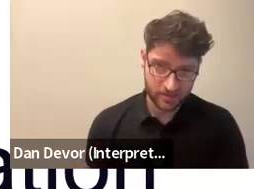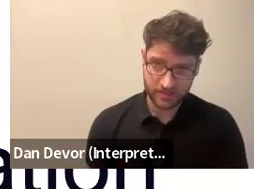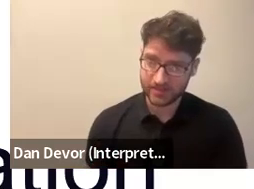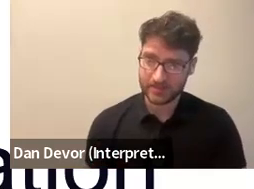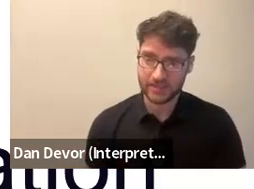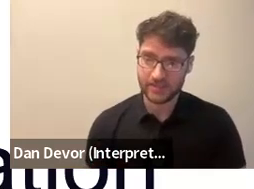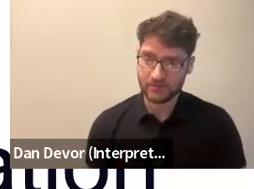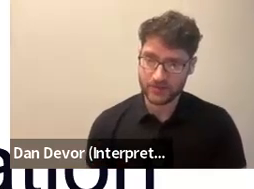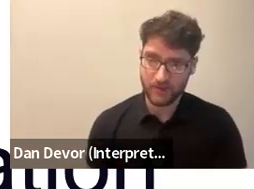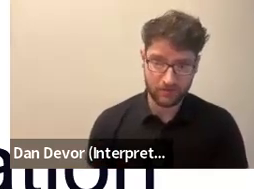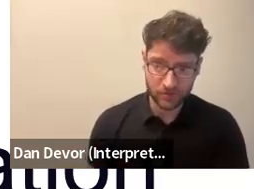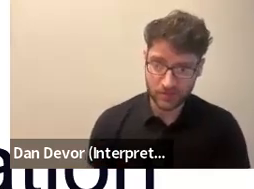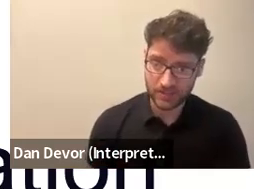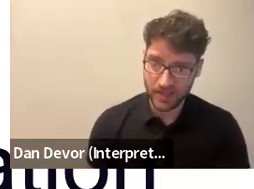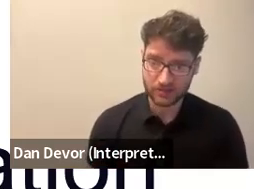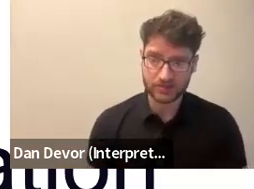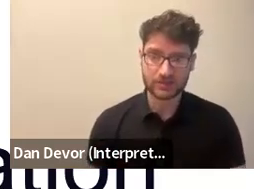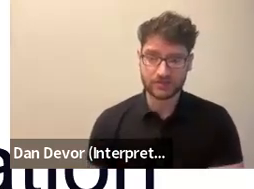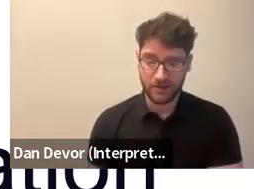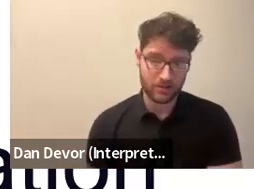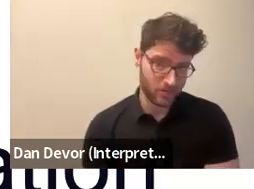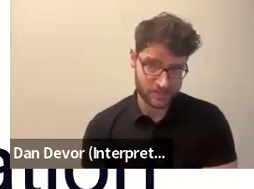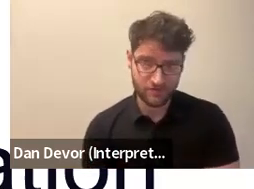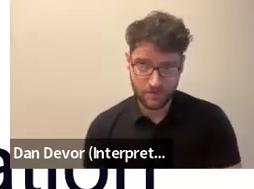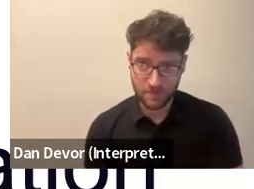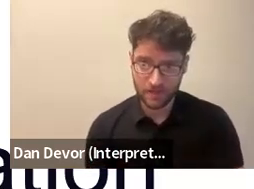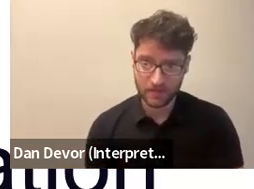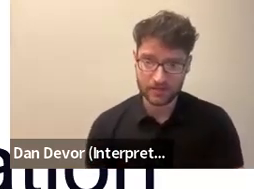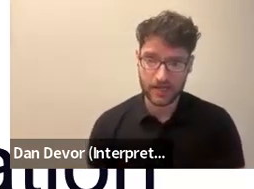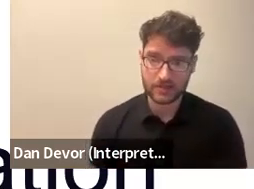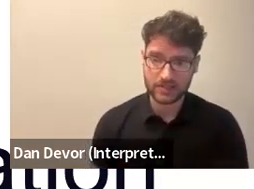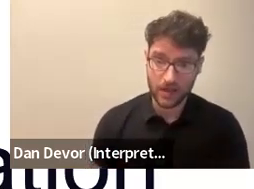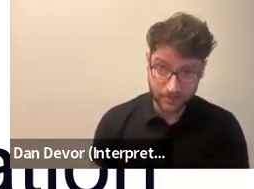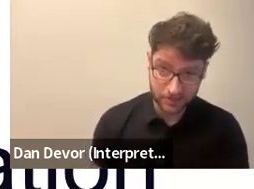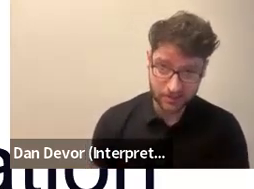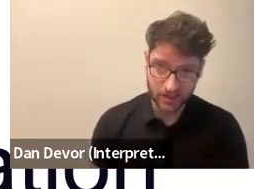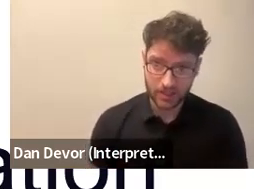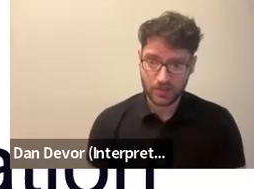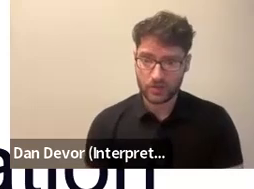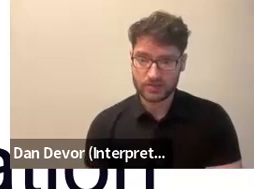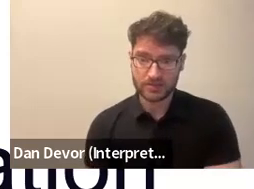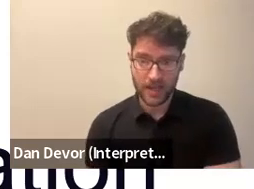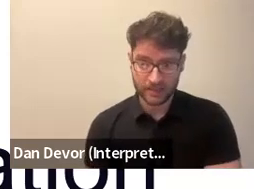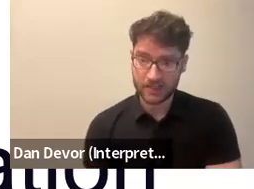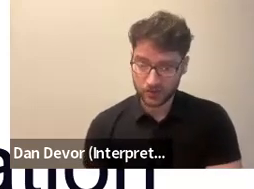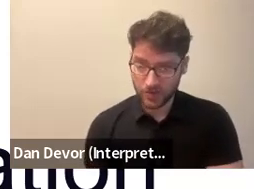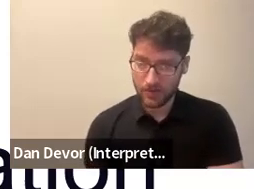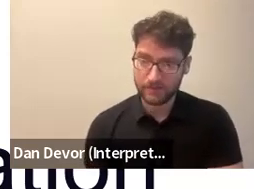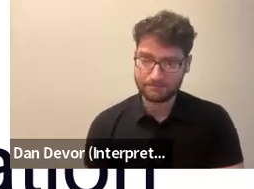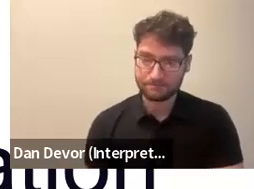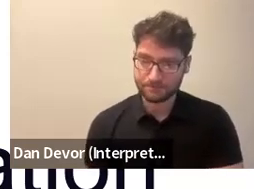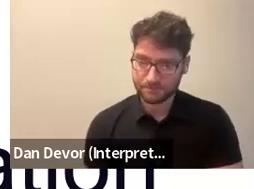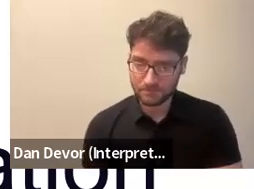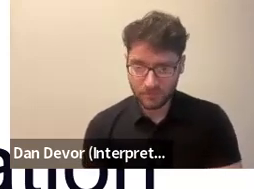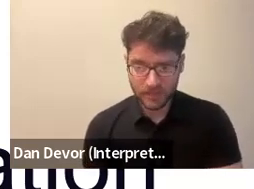beautiful signer. He was very fluent in the language. It was very impressive. Now, his opposition was Alexander Graham